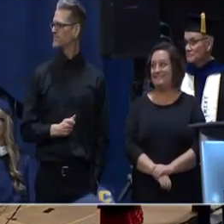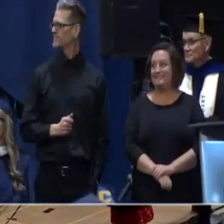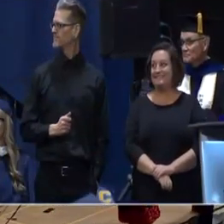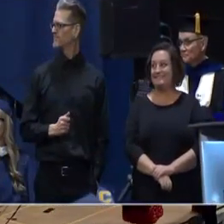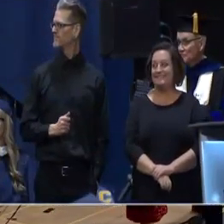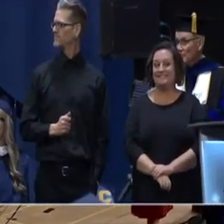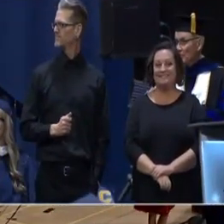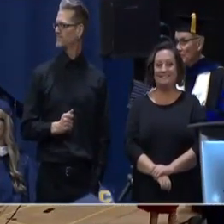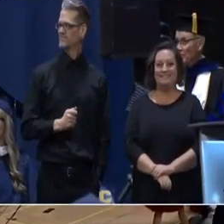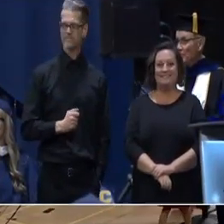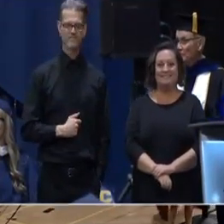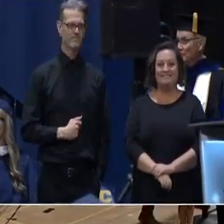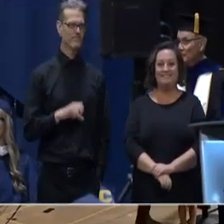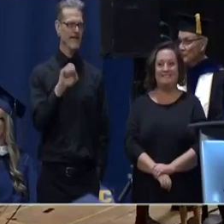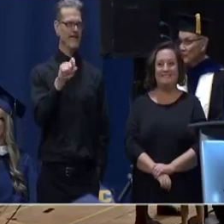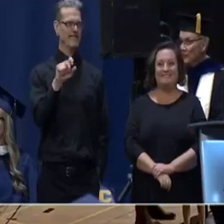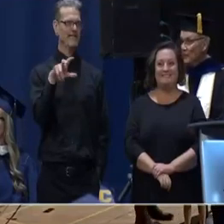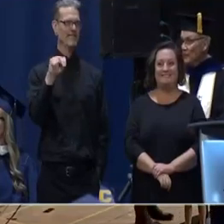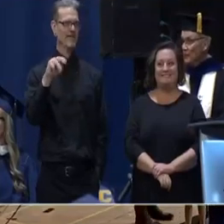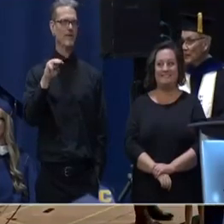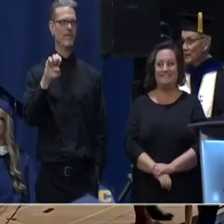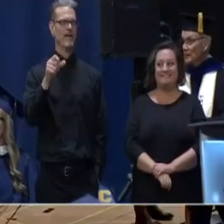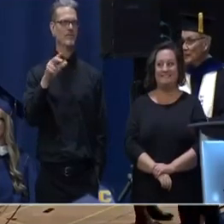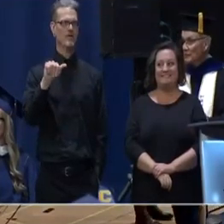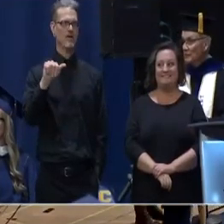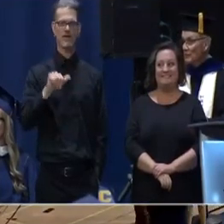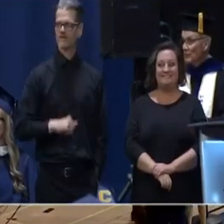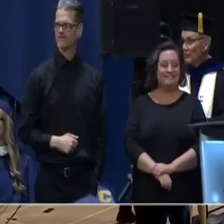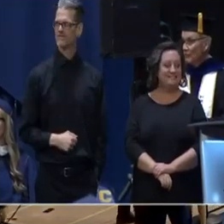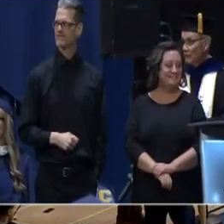Steven Mesa.